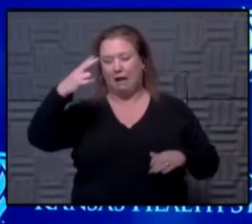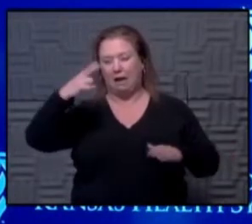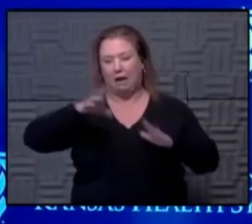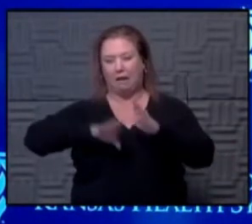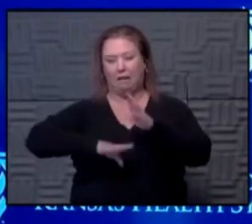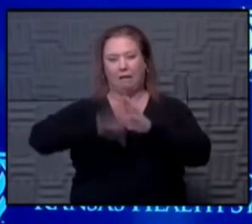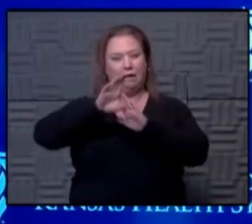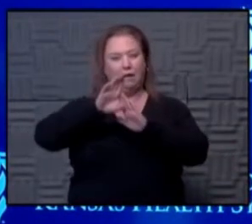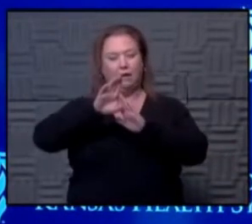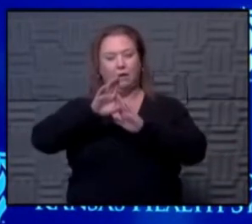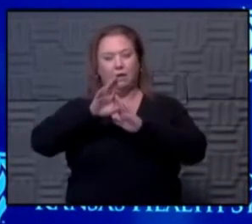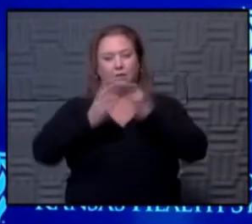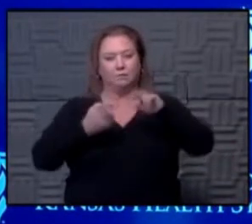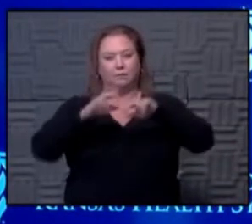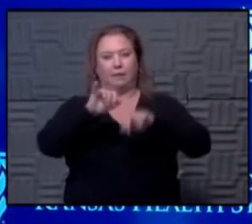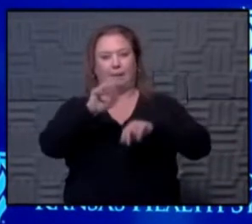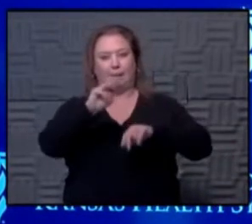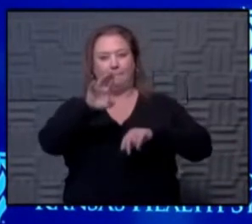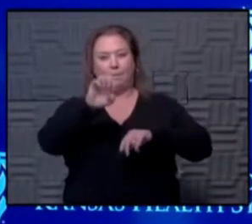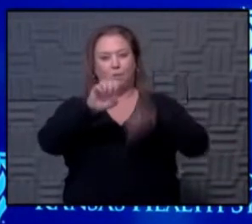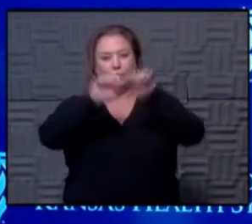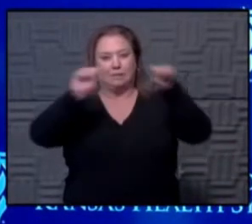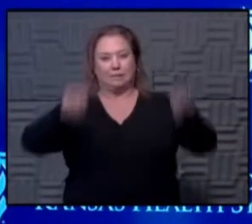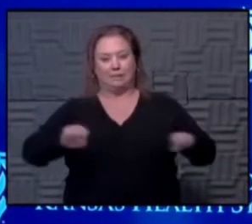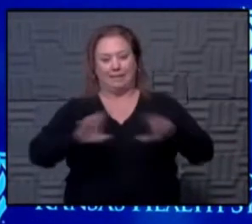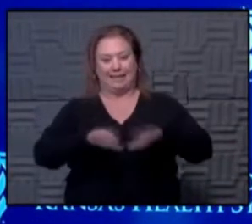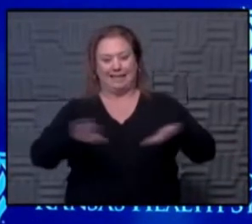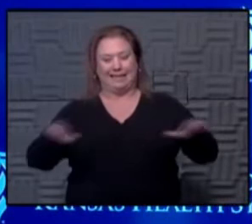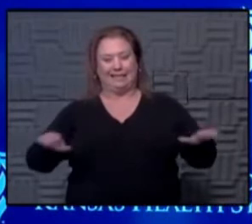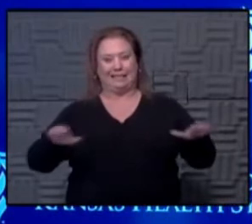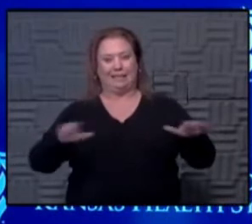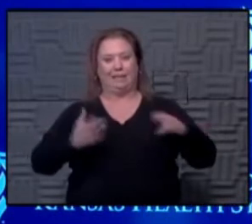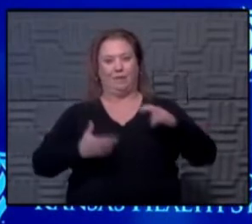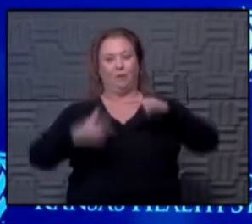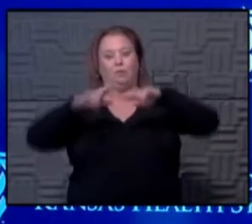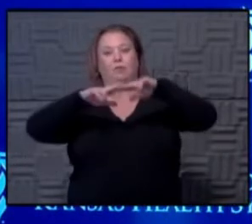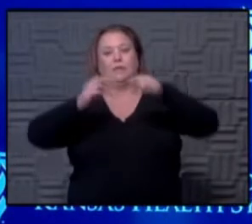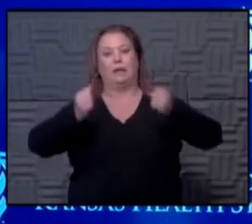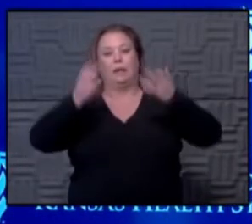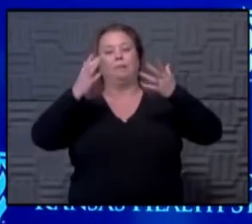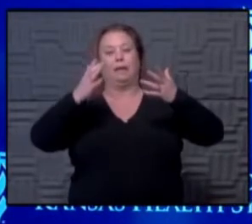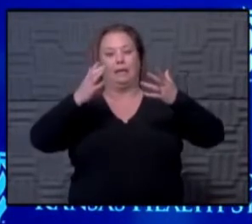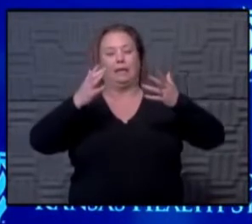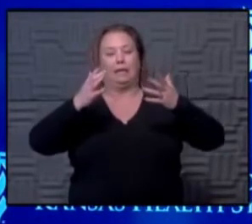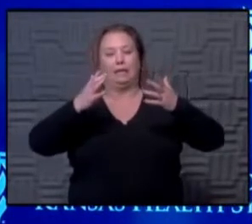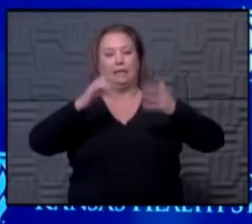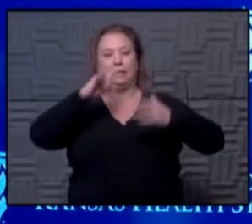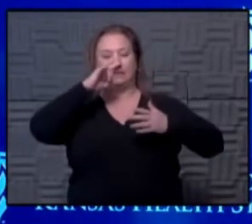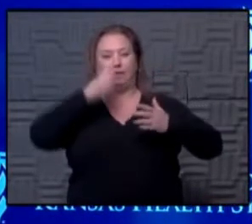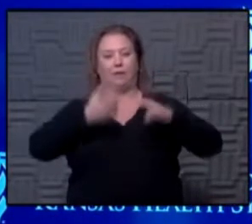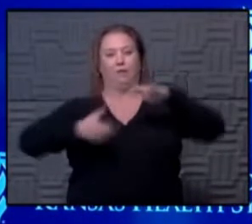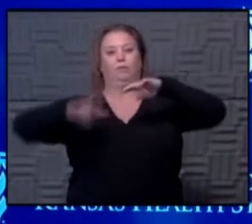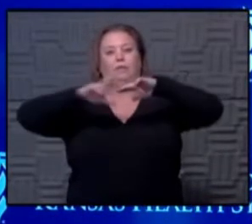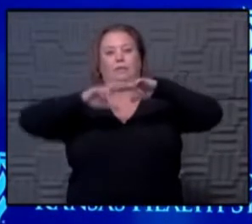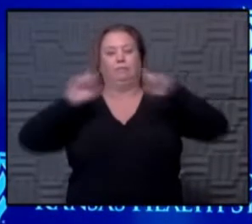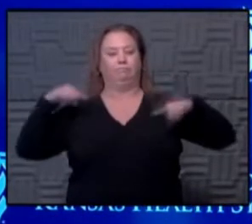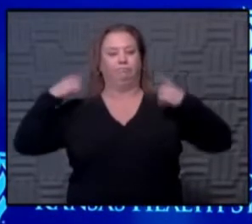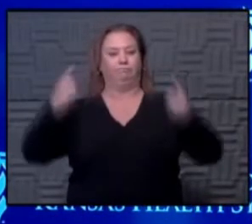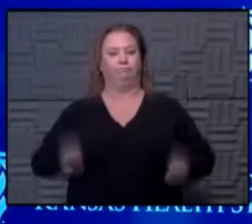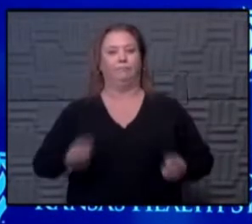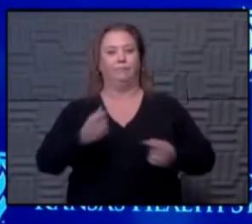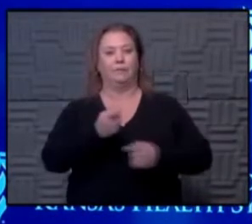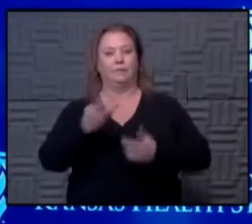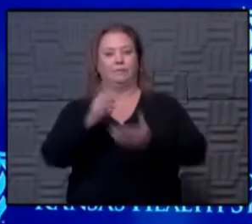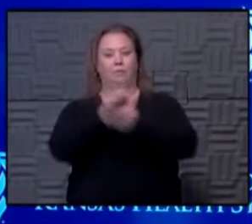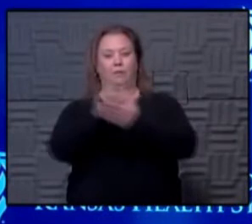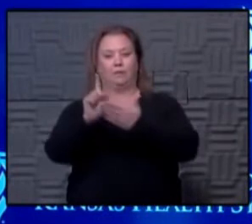of the immune system weeks after being infected in kids has increased. The number of cases and their concern has increased over the past couple of weeks as